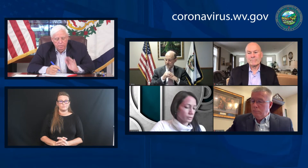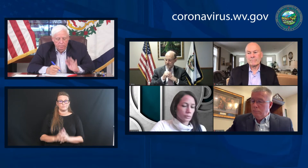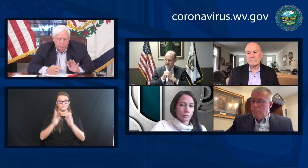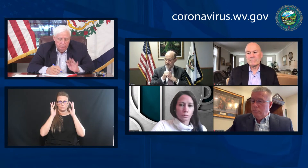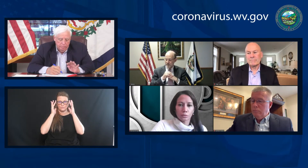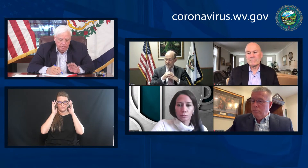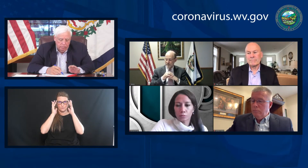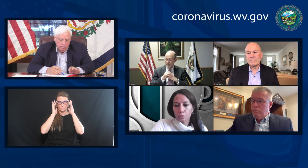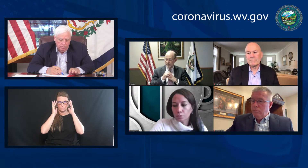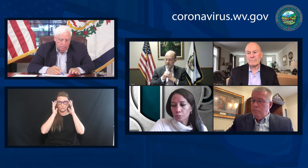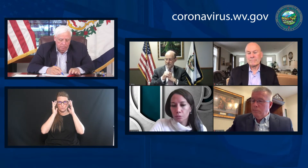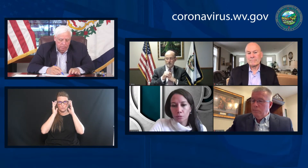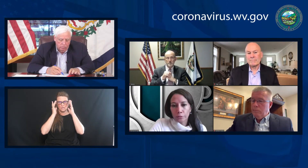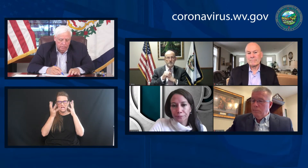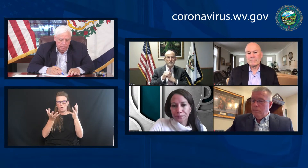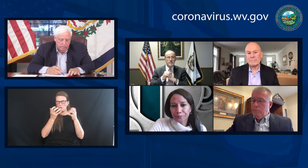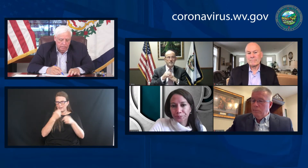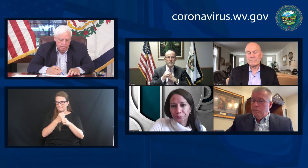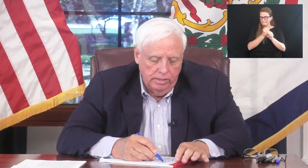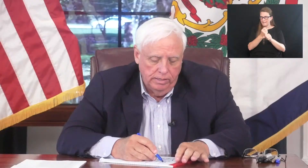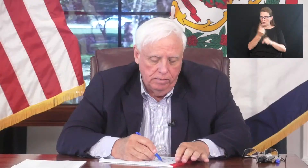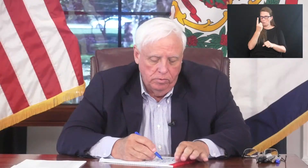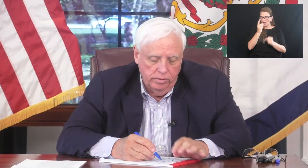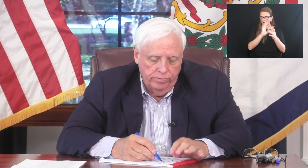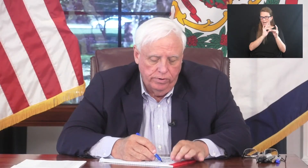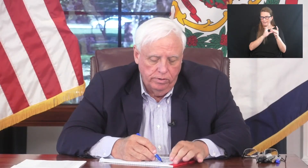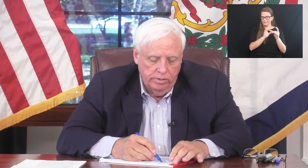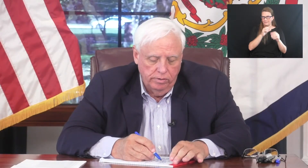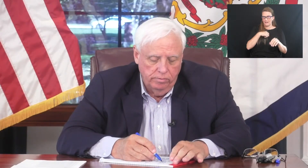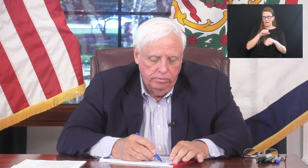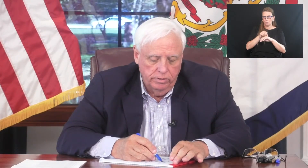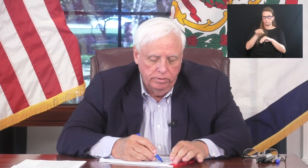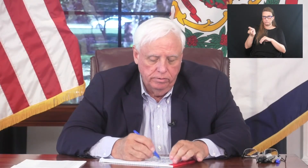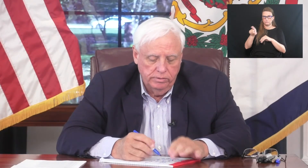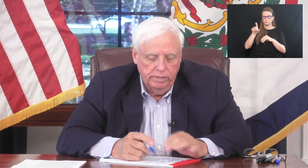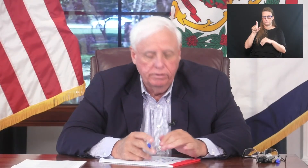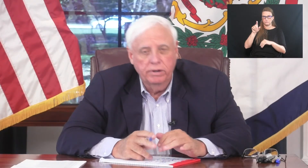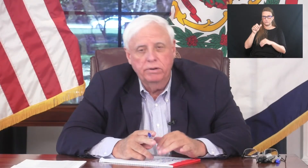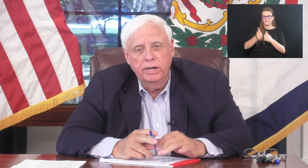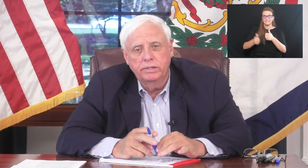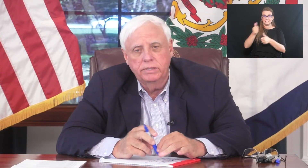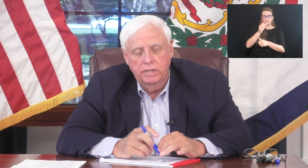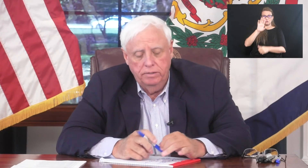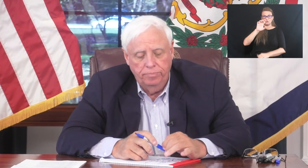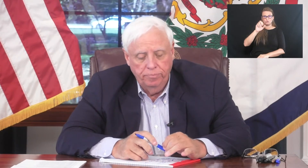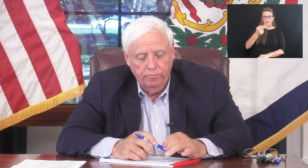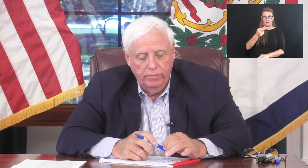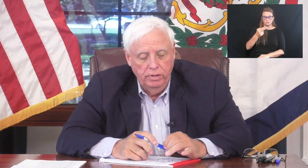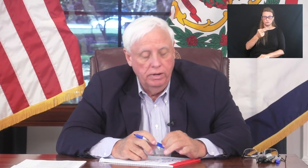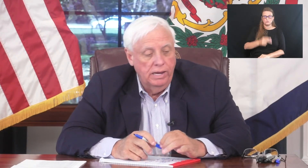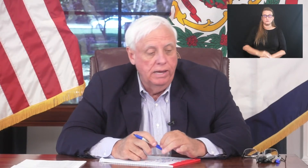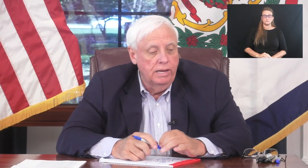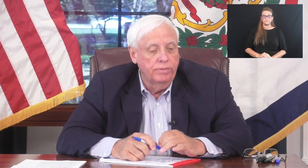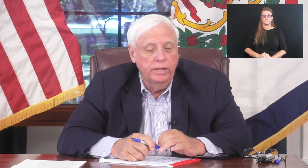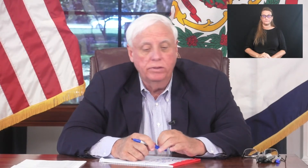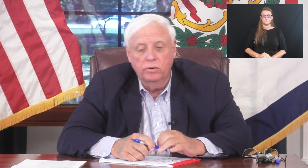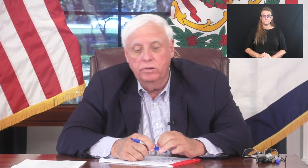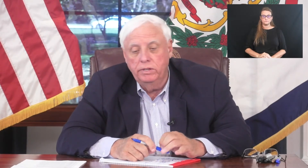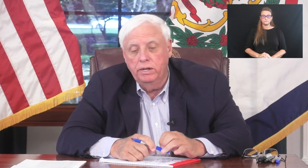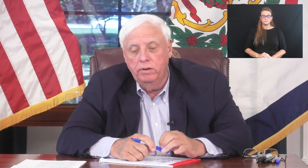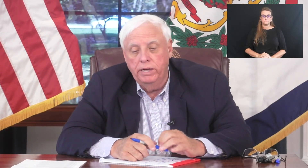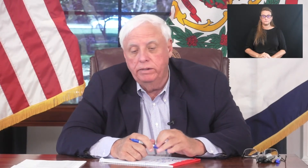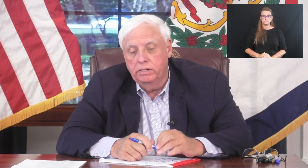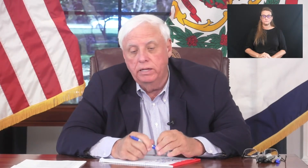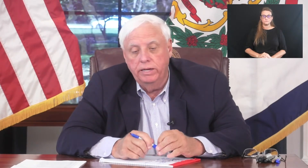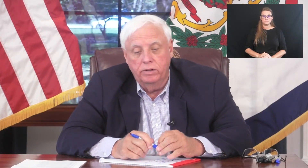let me make one comment real quick, and then I'm going to defer to Secretary Crouch. I think they're